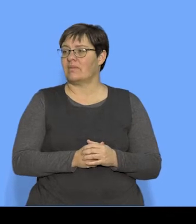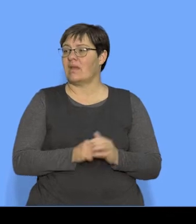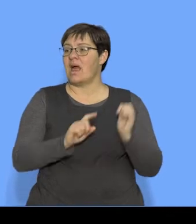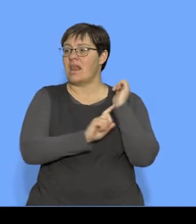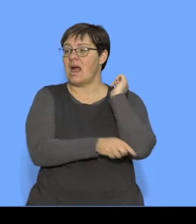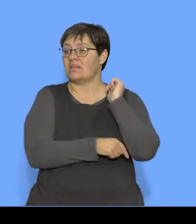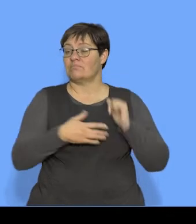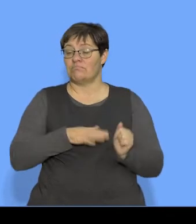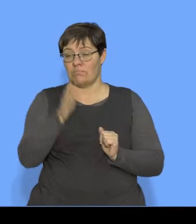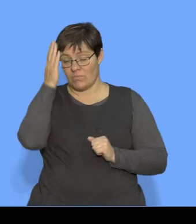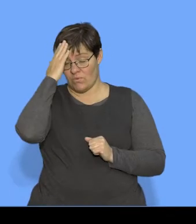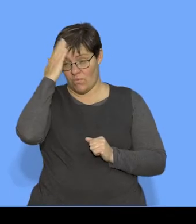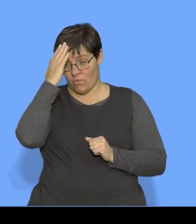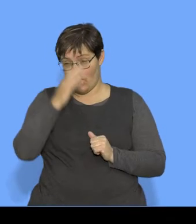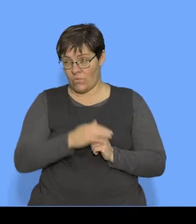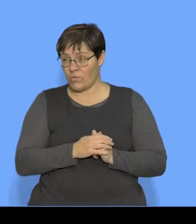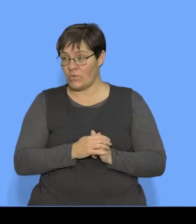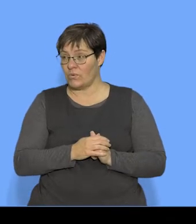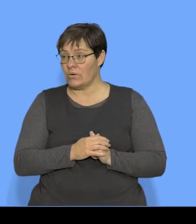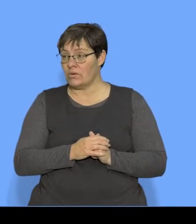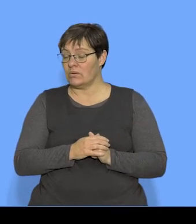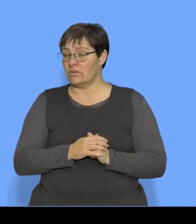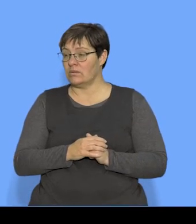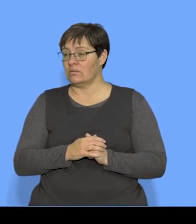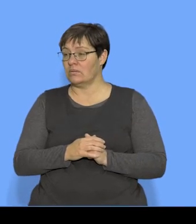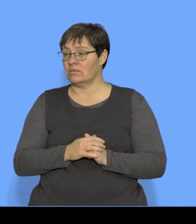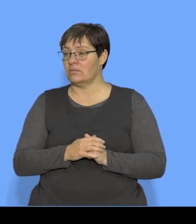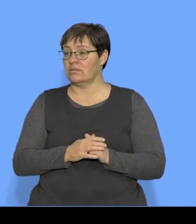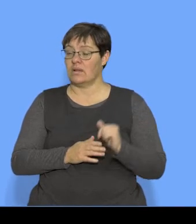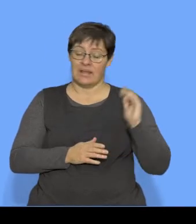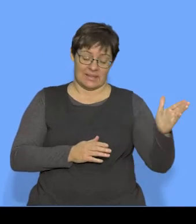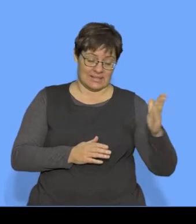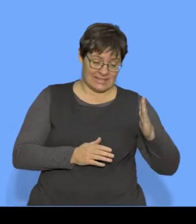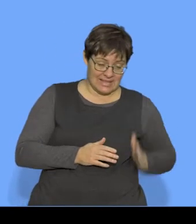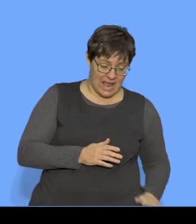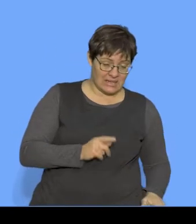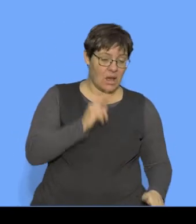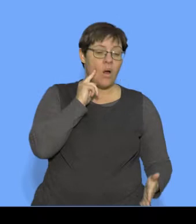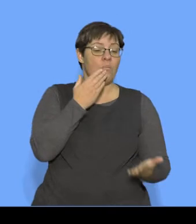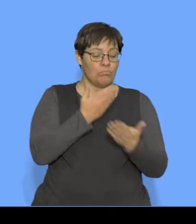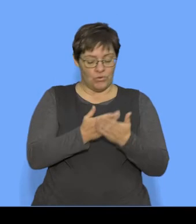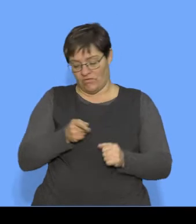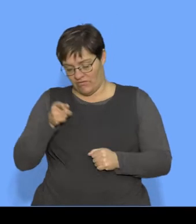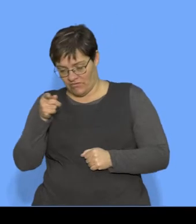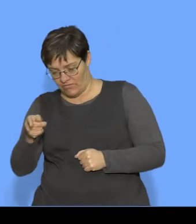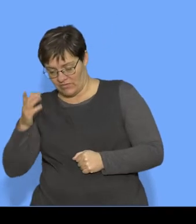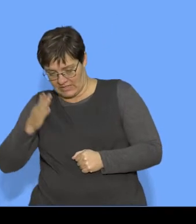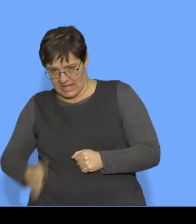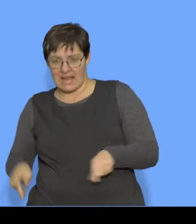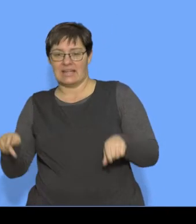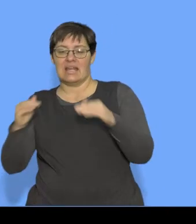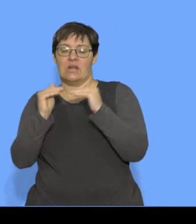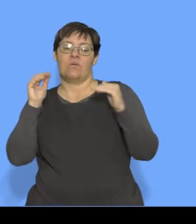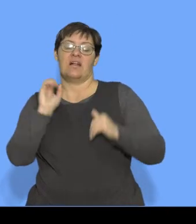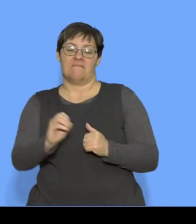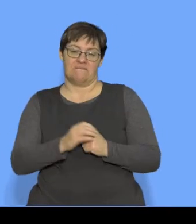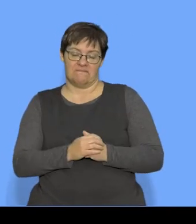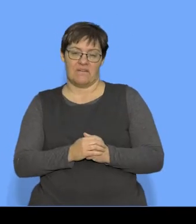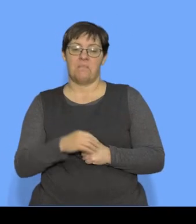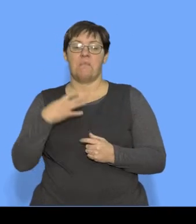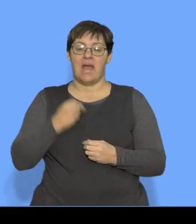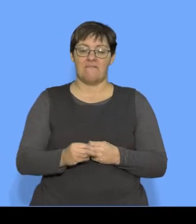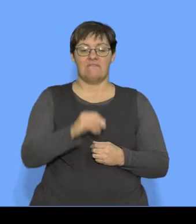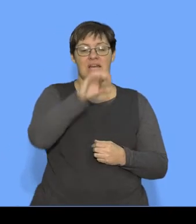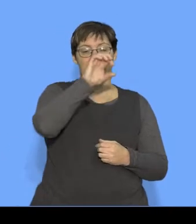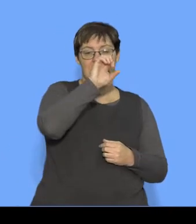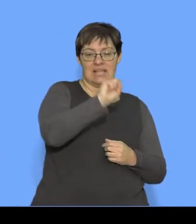I know will be what? I will know that this side has been proven to be equals to that side. So now I have